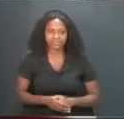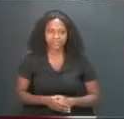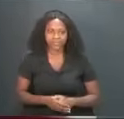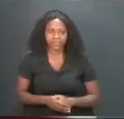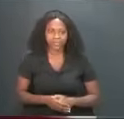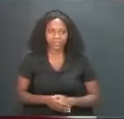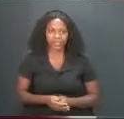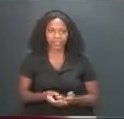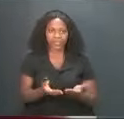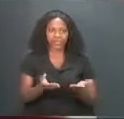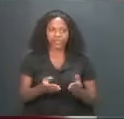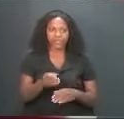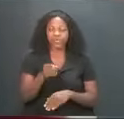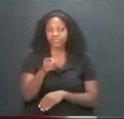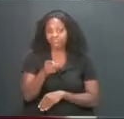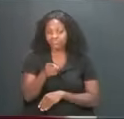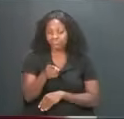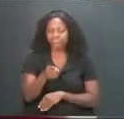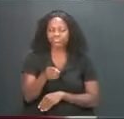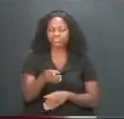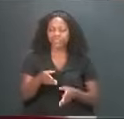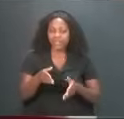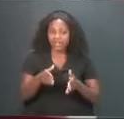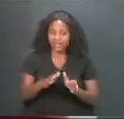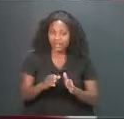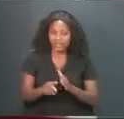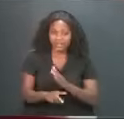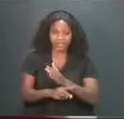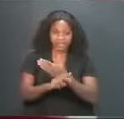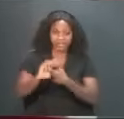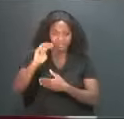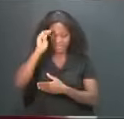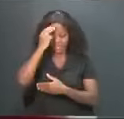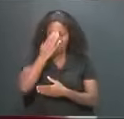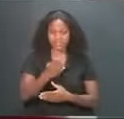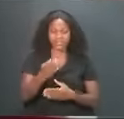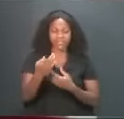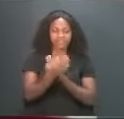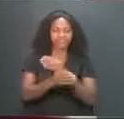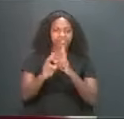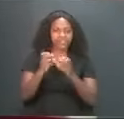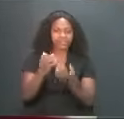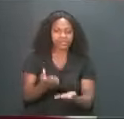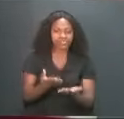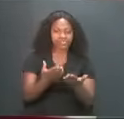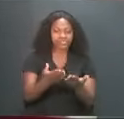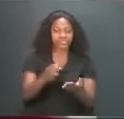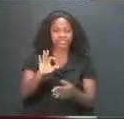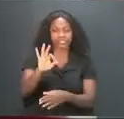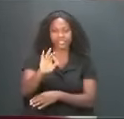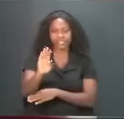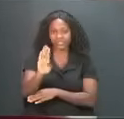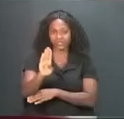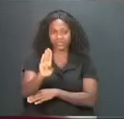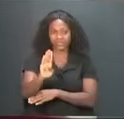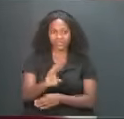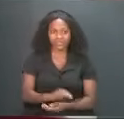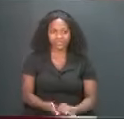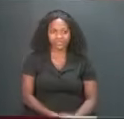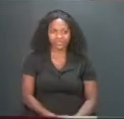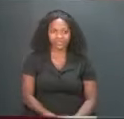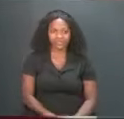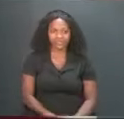crave your indulgence for the Deputy Minister for Foreign Affairs to lay item number 9B.